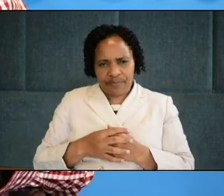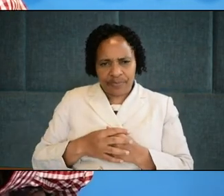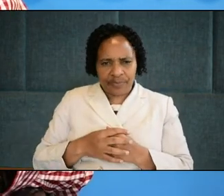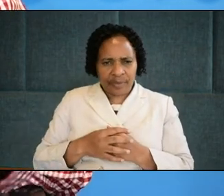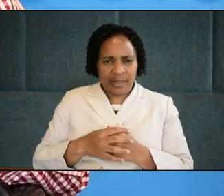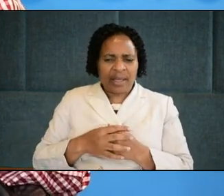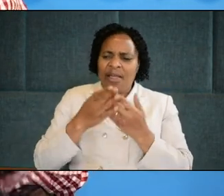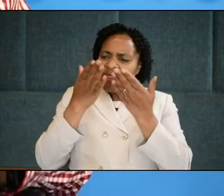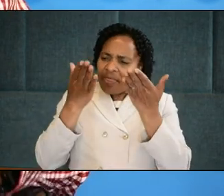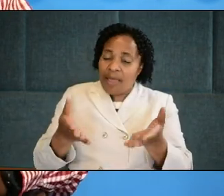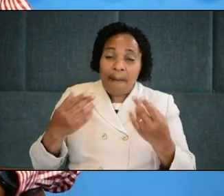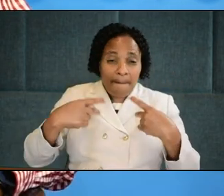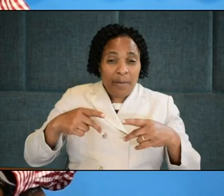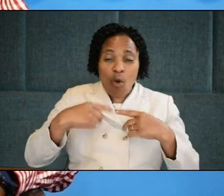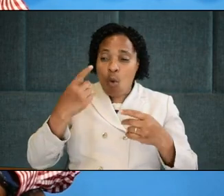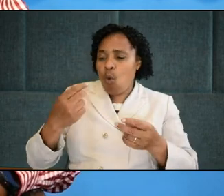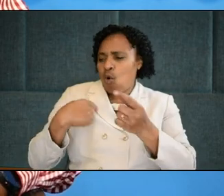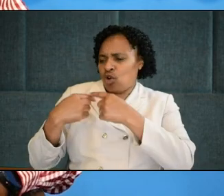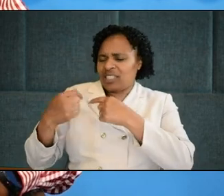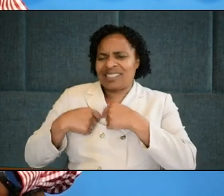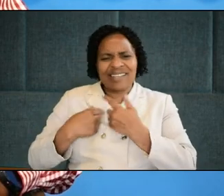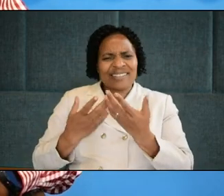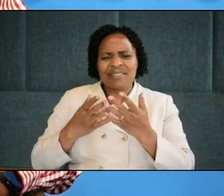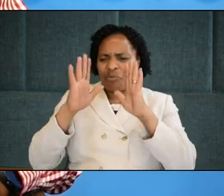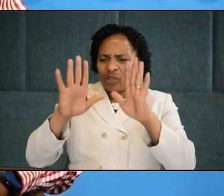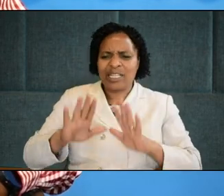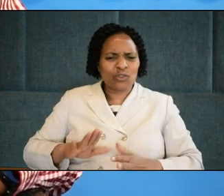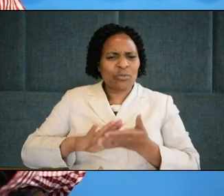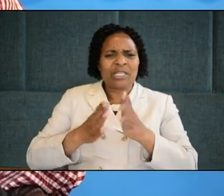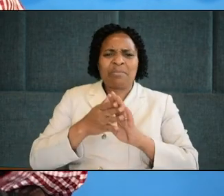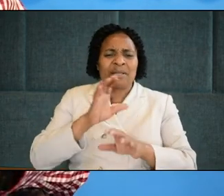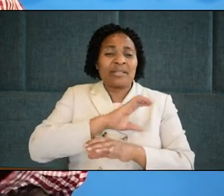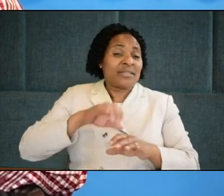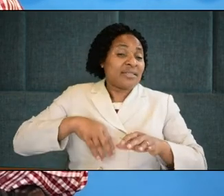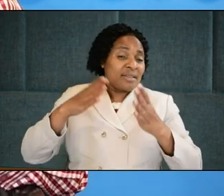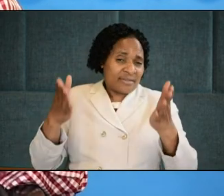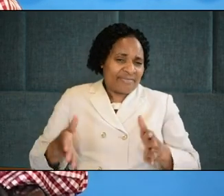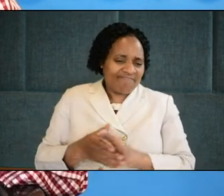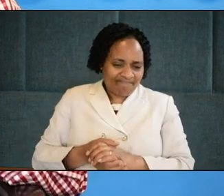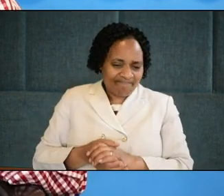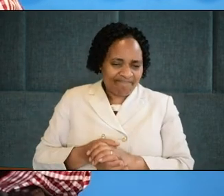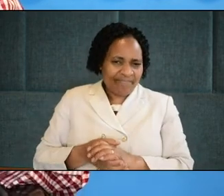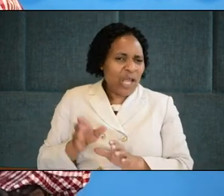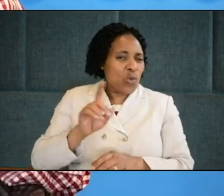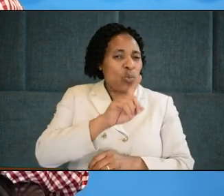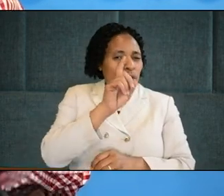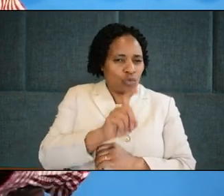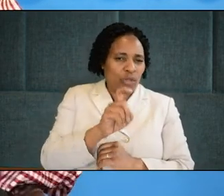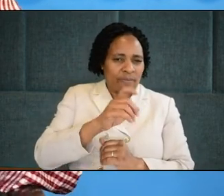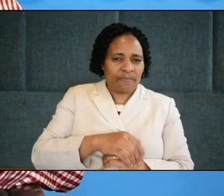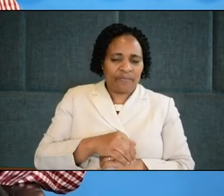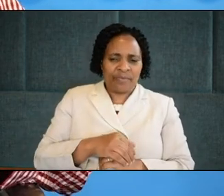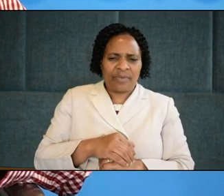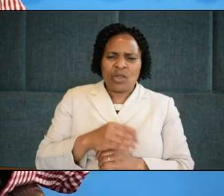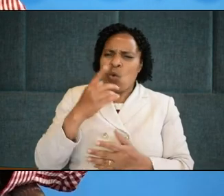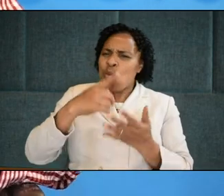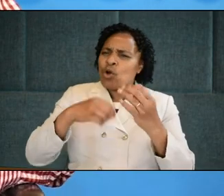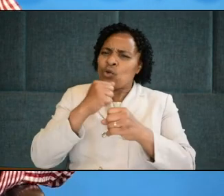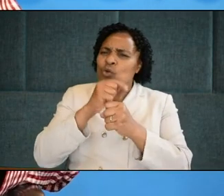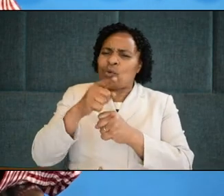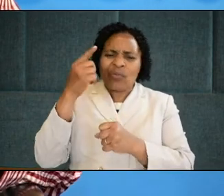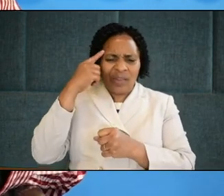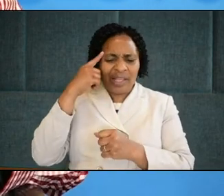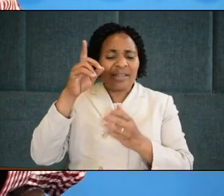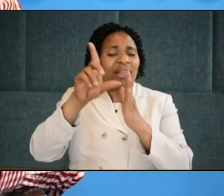we consider not worthy to be Christians? And there's a question here from the section, what do you think, in the